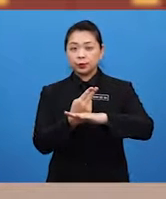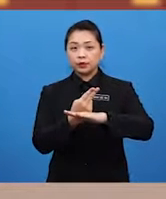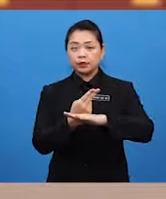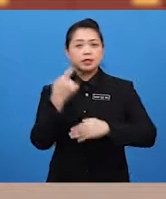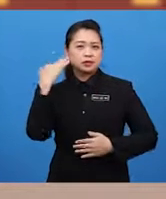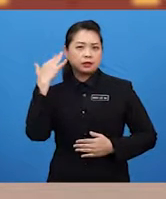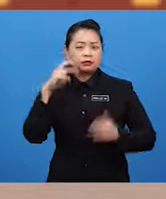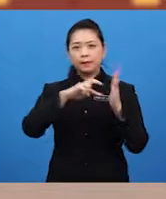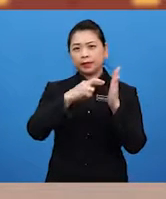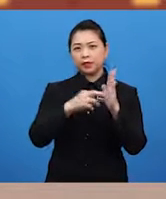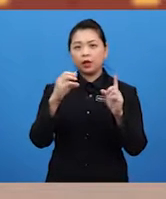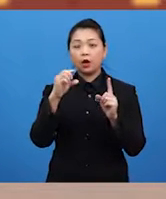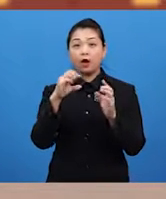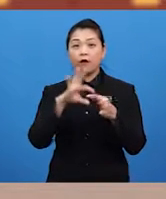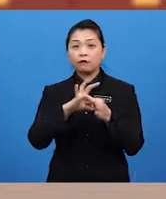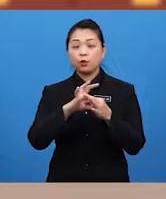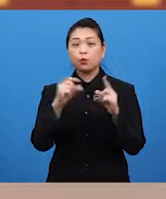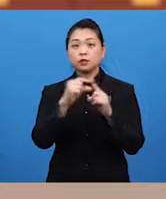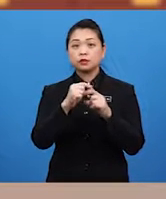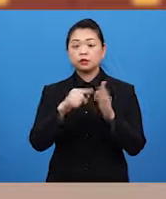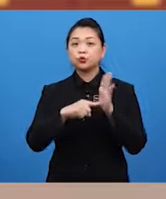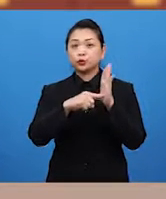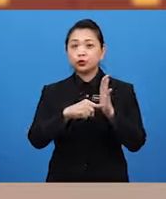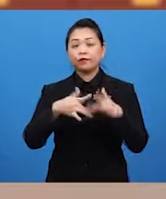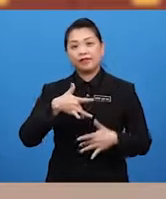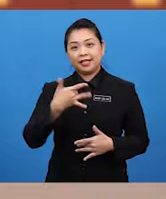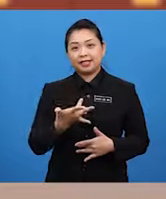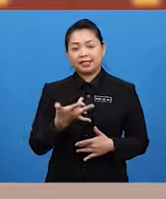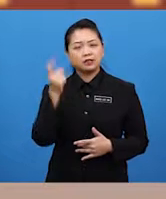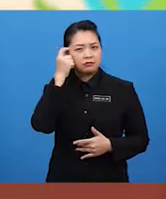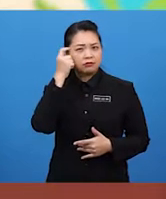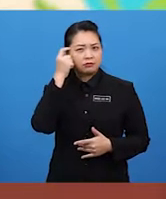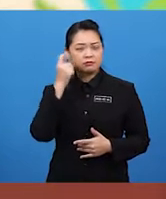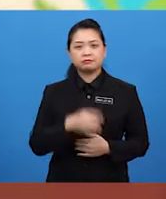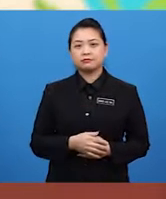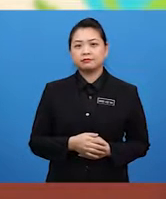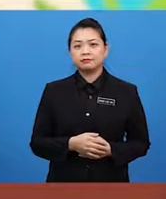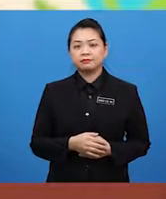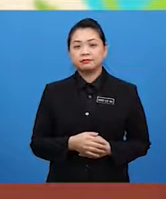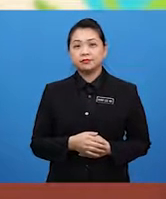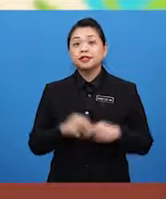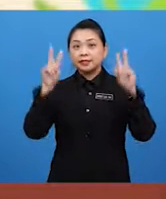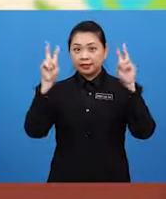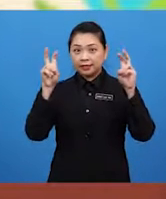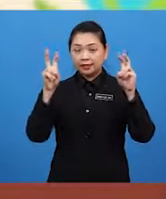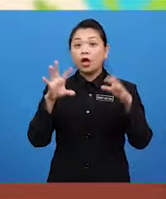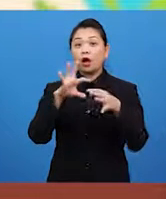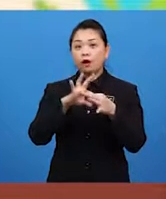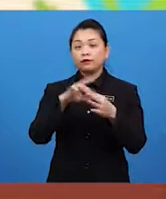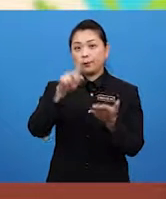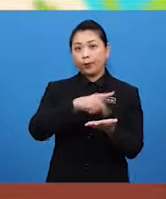meaning of words to show feelings, thoughts, and ideas. The title of the